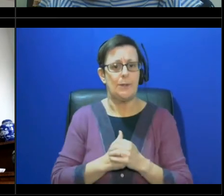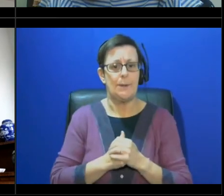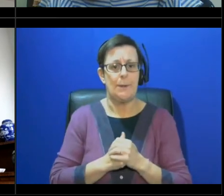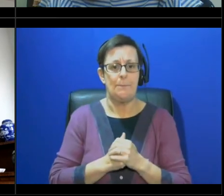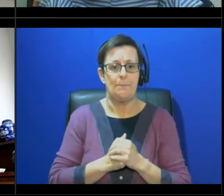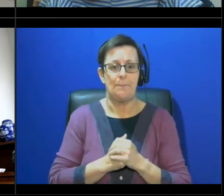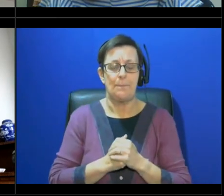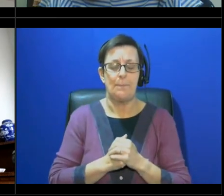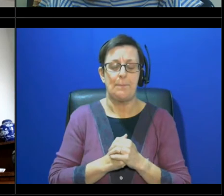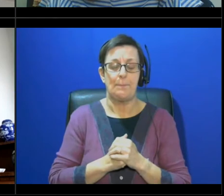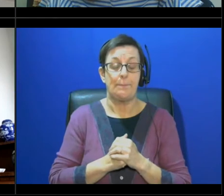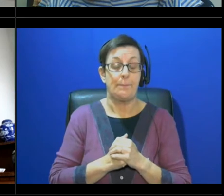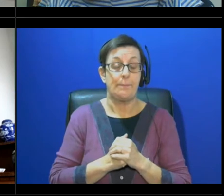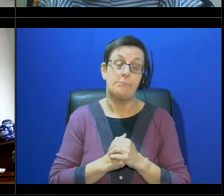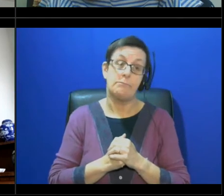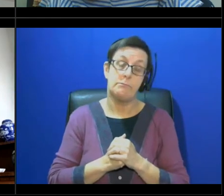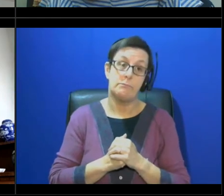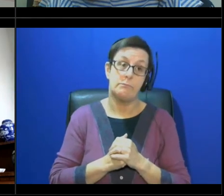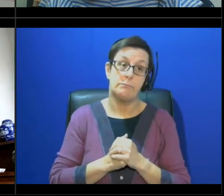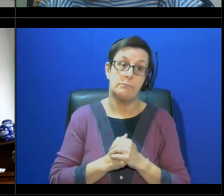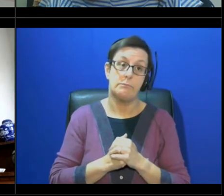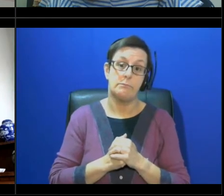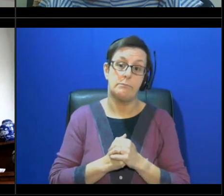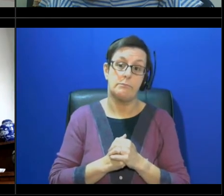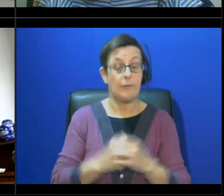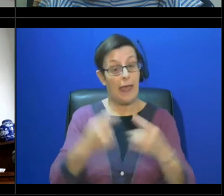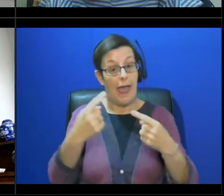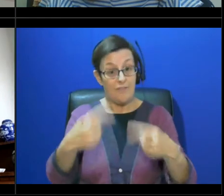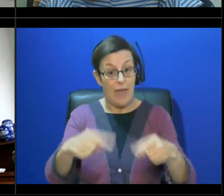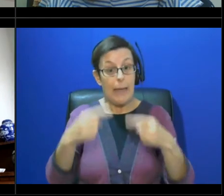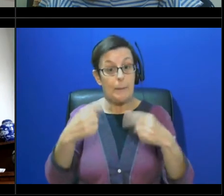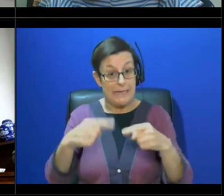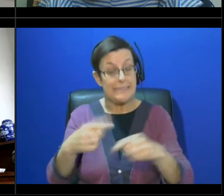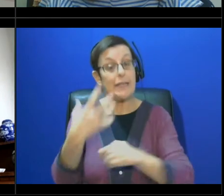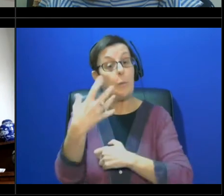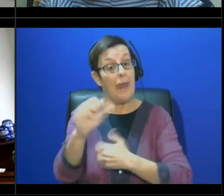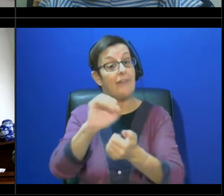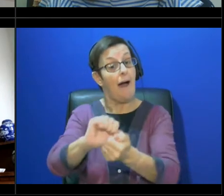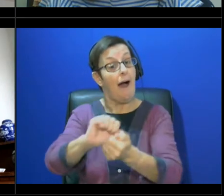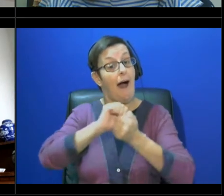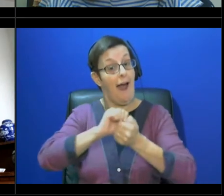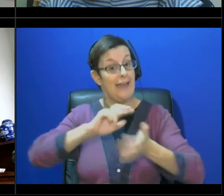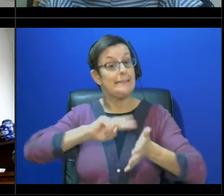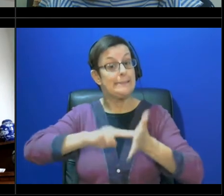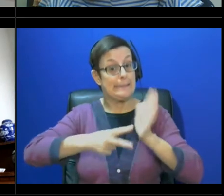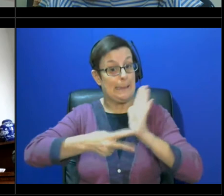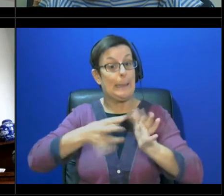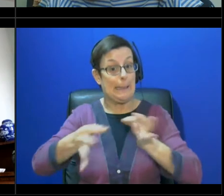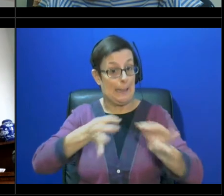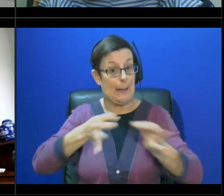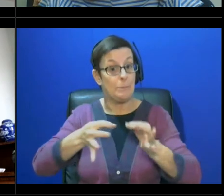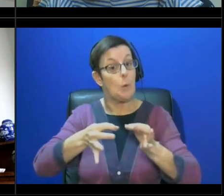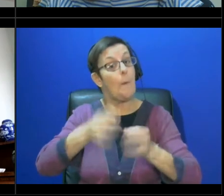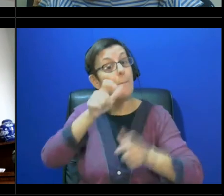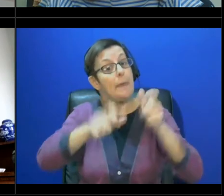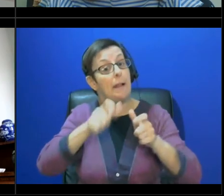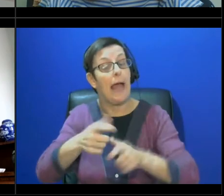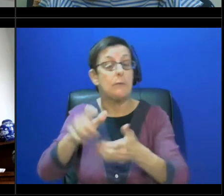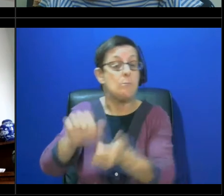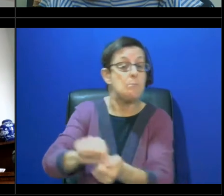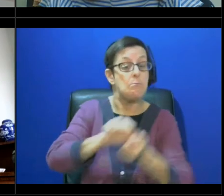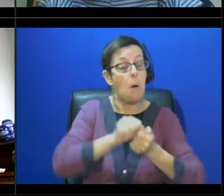of availability, we do have a hire scheme that people can use to access the instruments and try them out. And we do